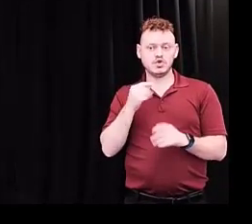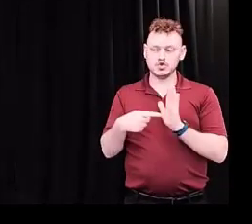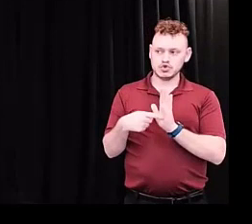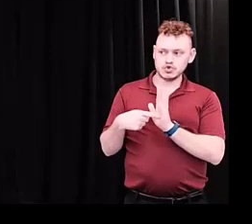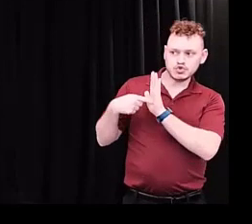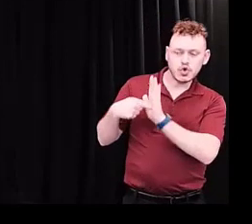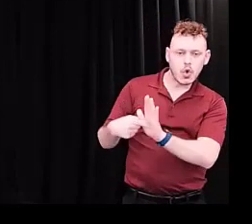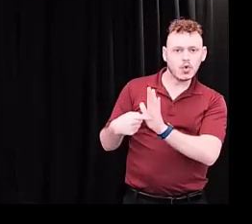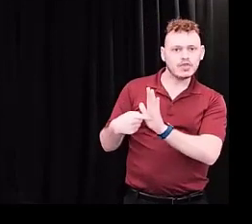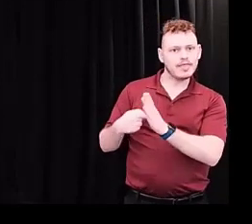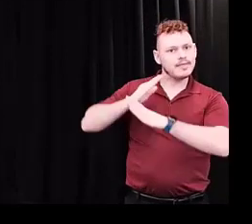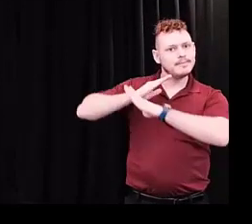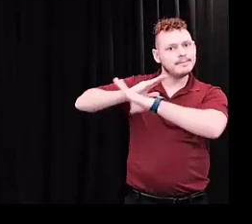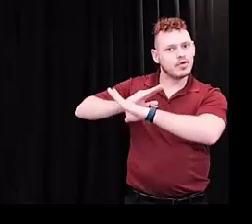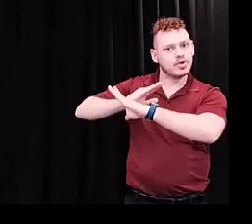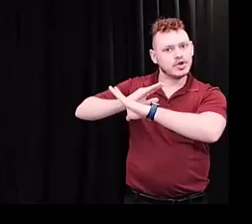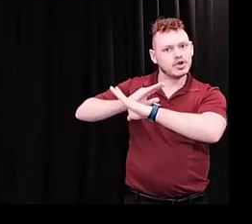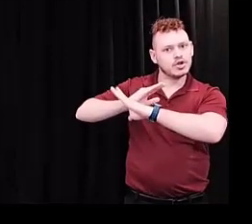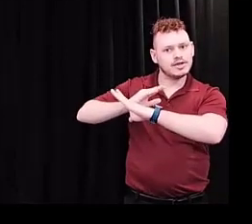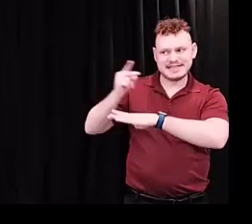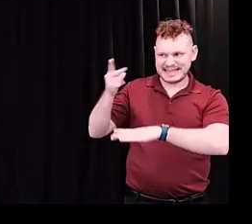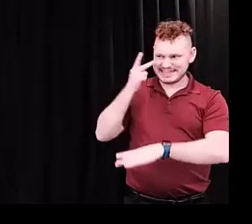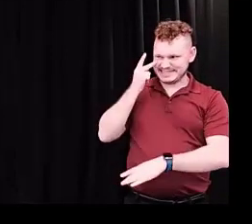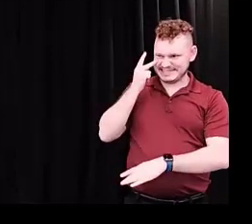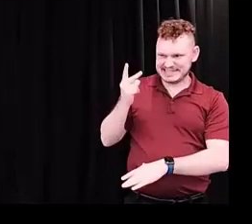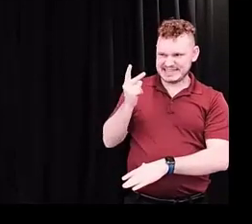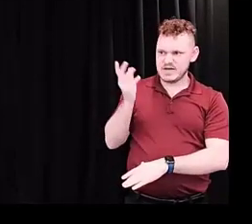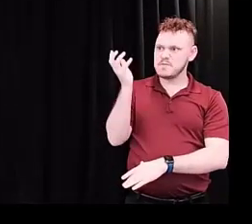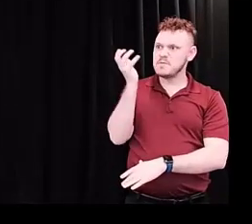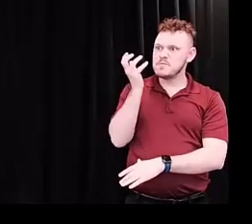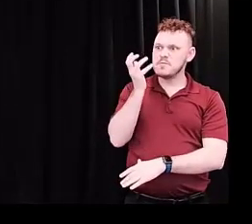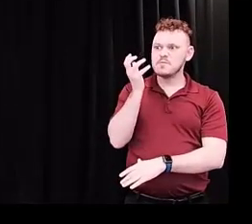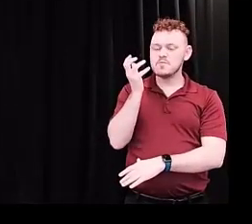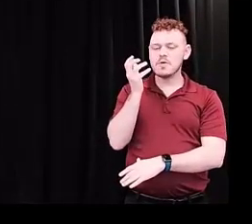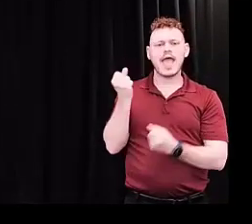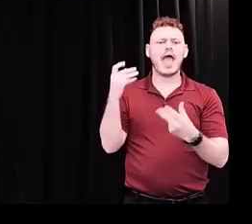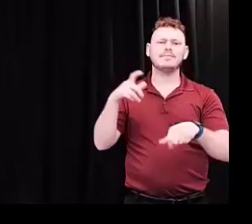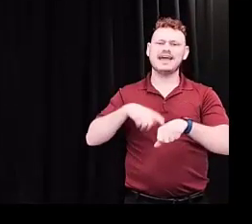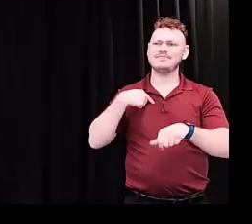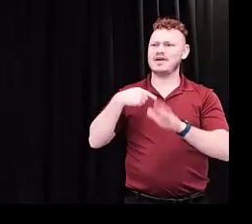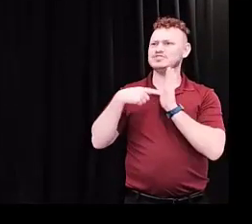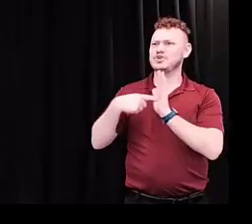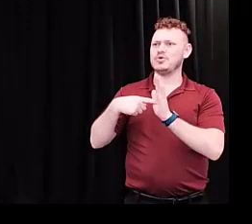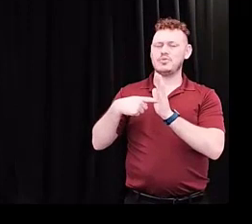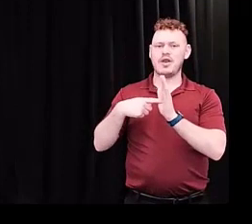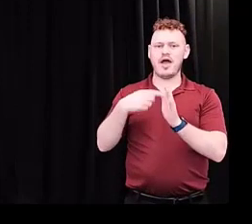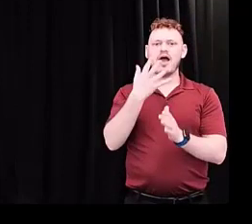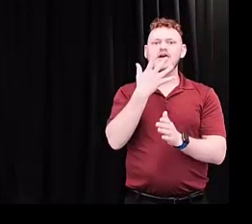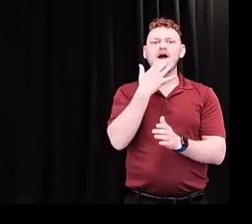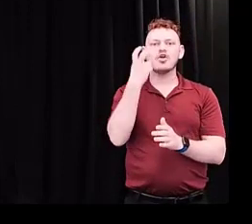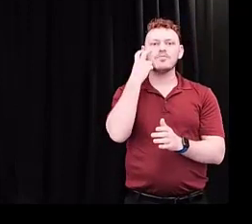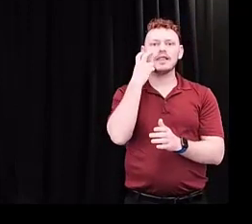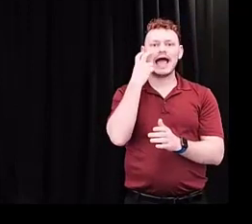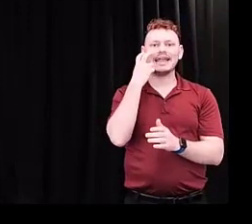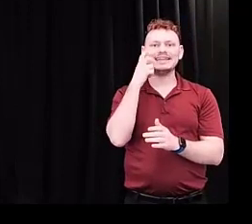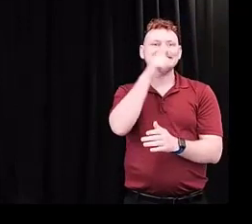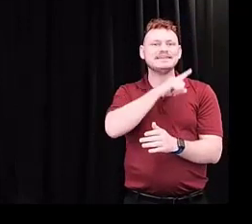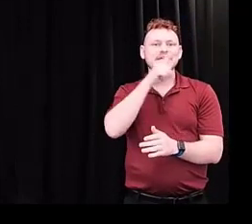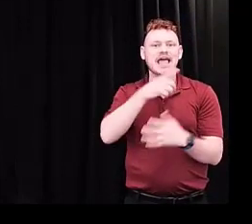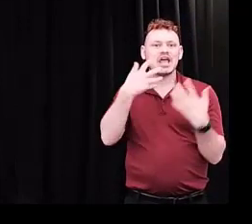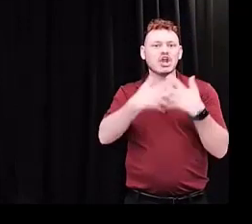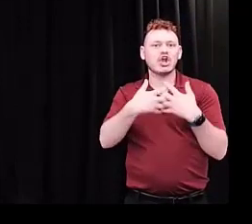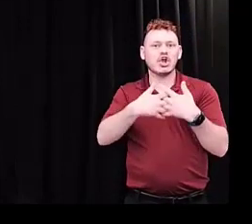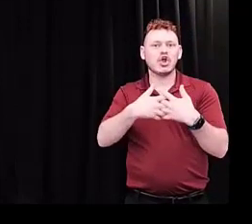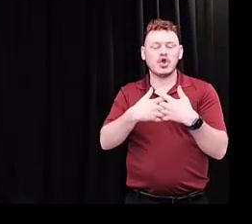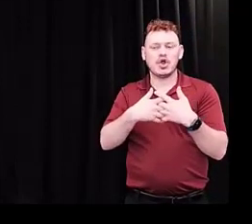them the barrier, when they can see. I don't know how many times I've shown someone a colorblind simulator and their content in